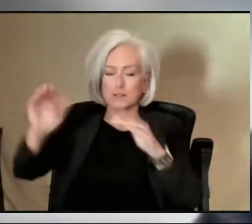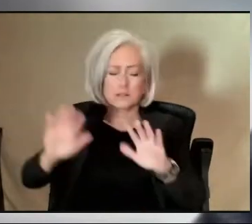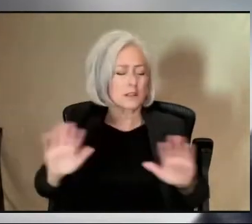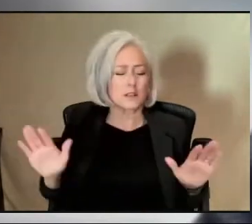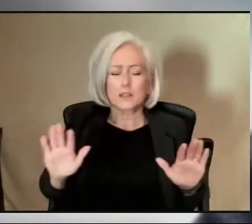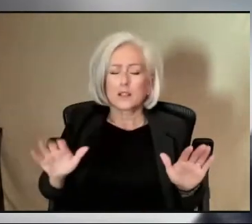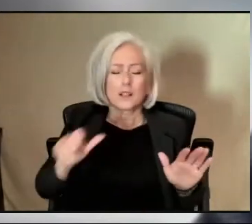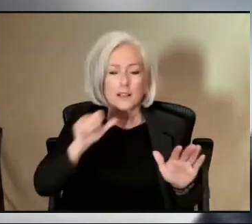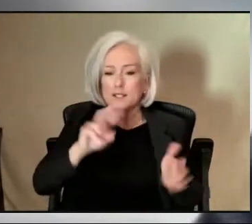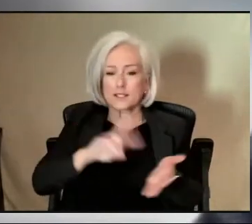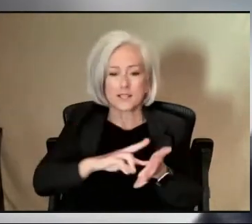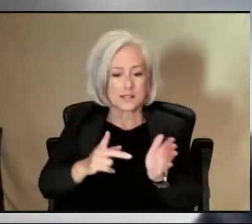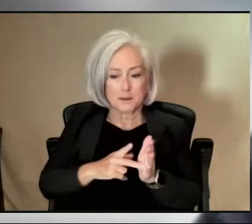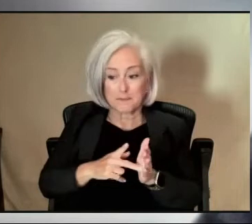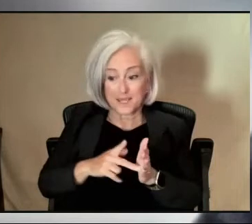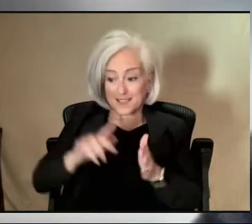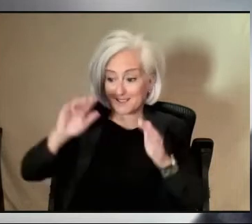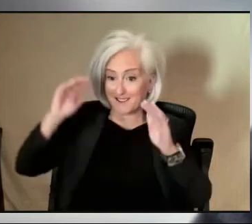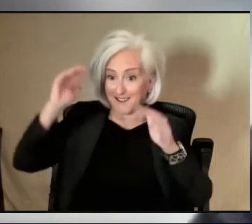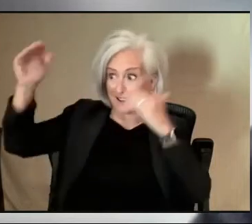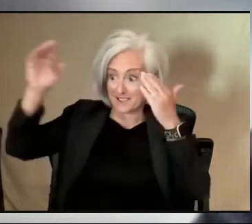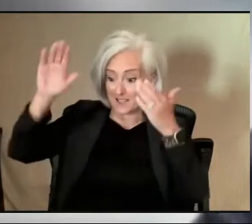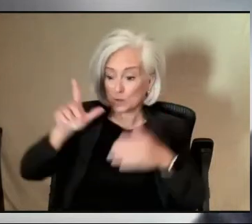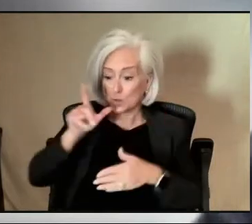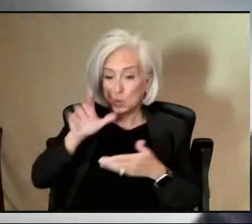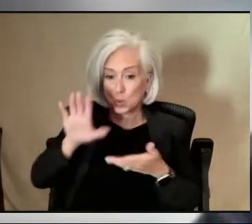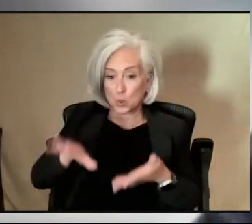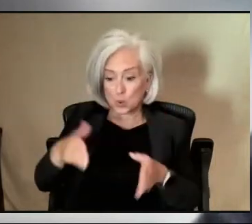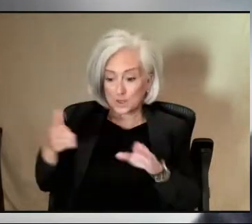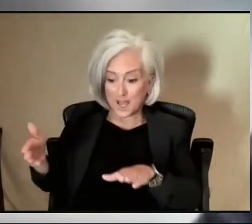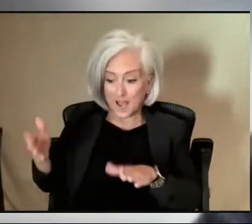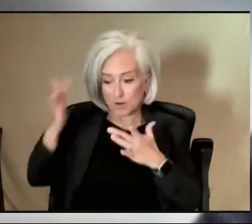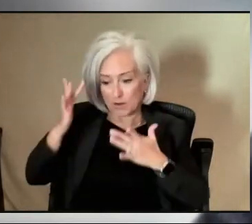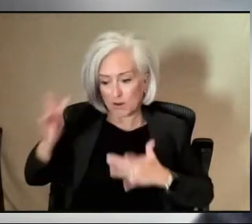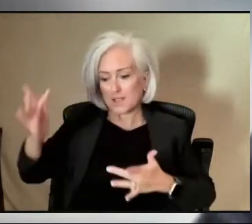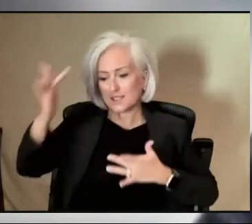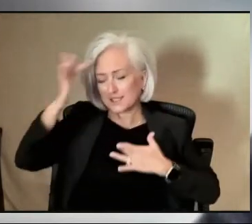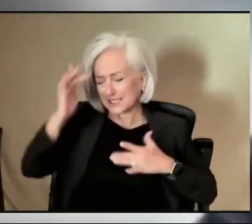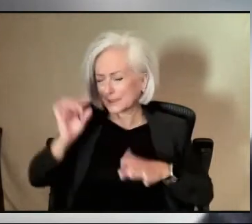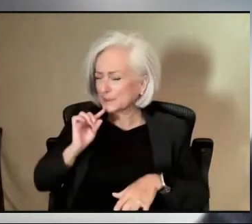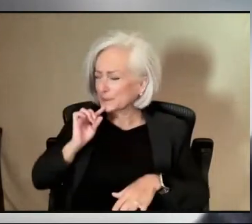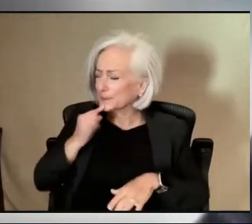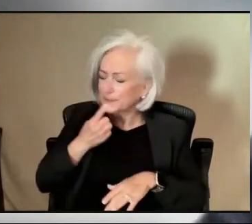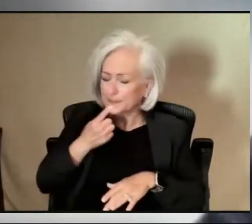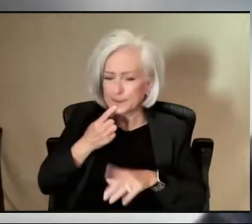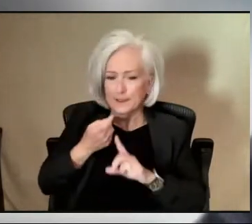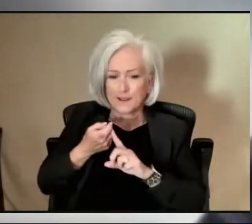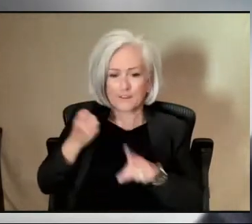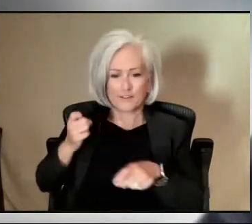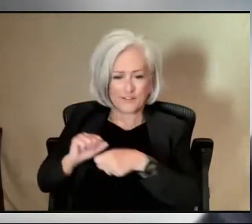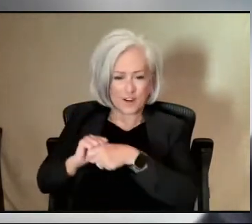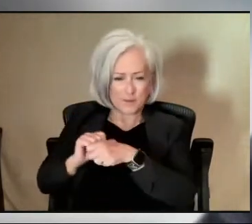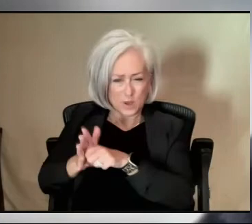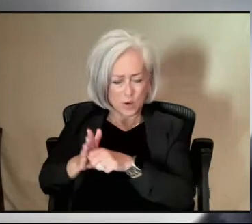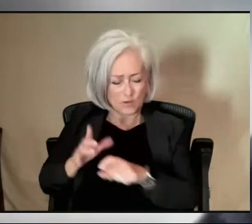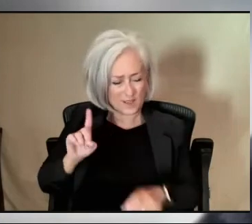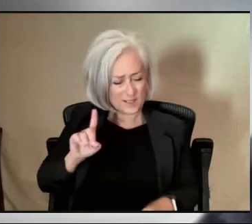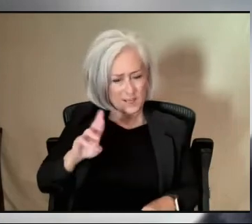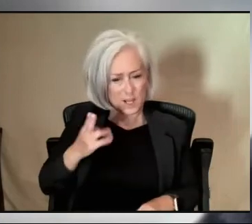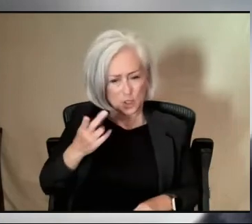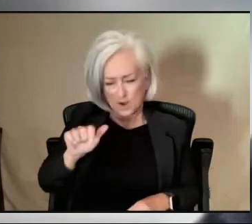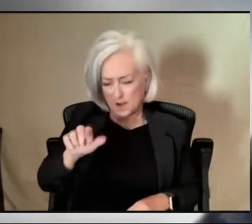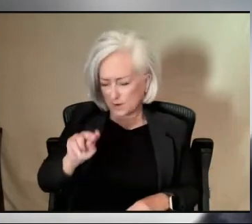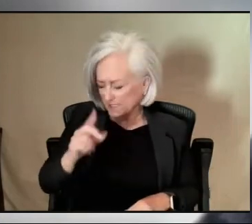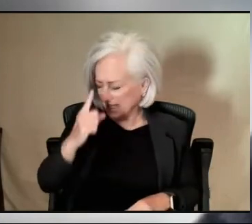horrific consequences of what happened to, and Dr. Harrison probably has better numbers, I think around